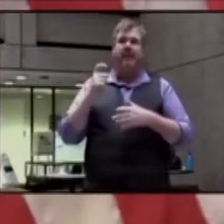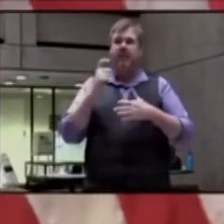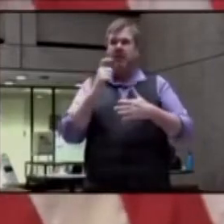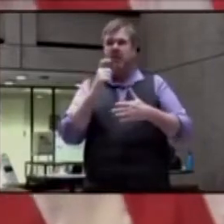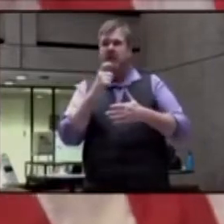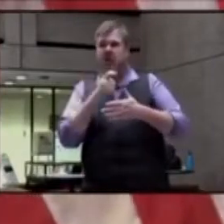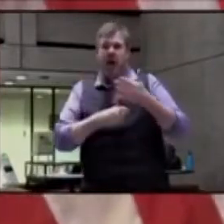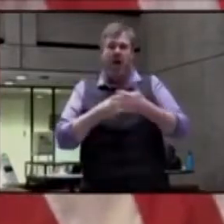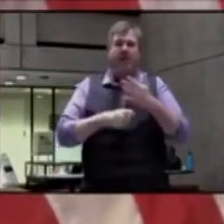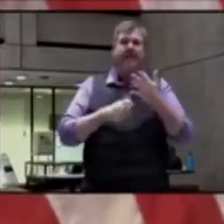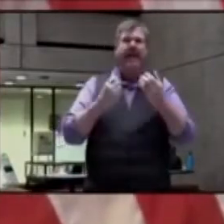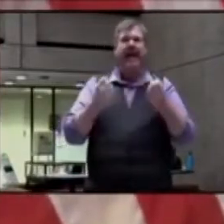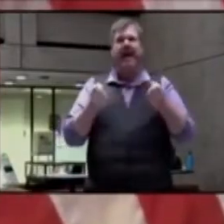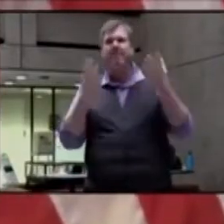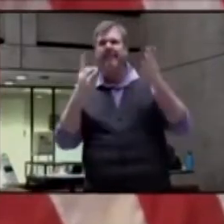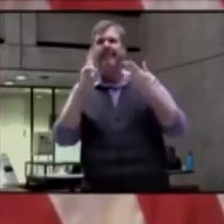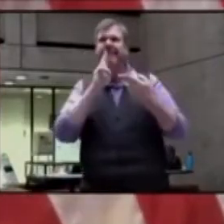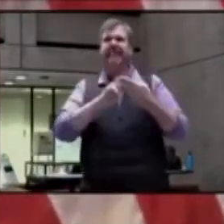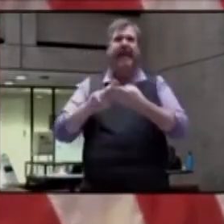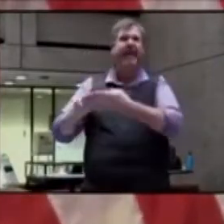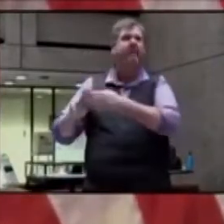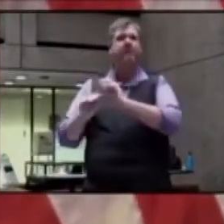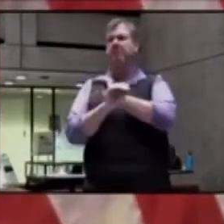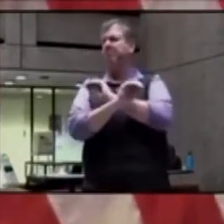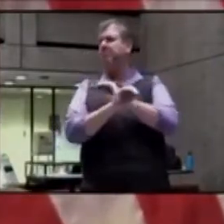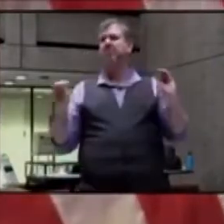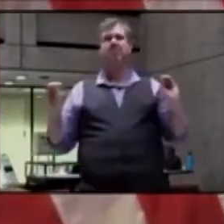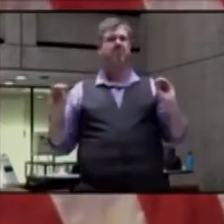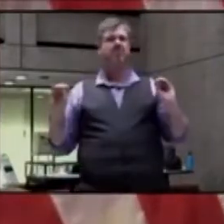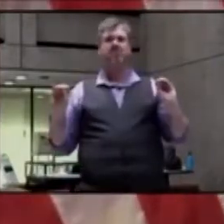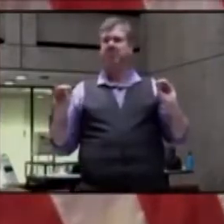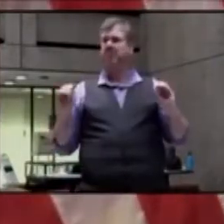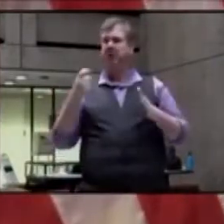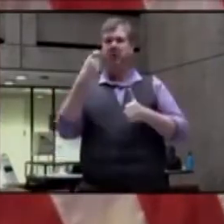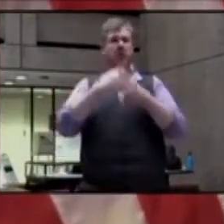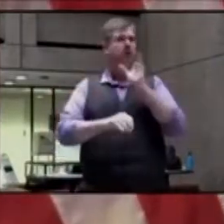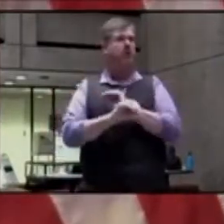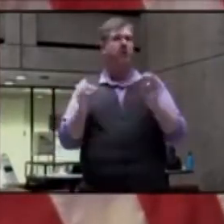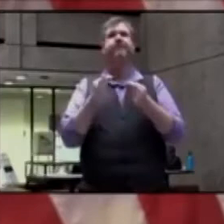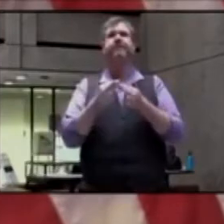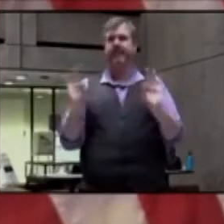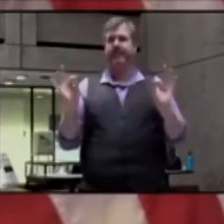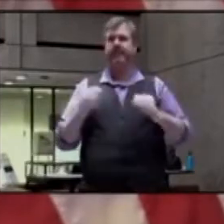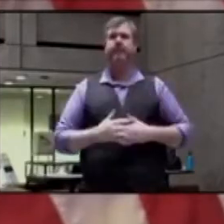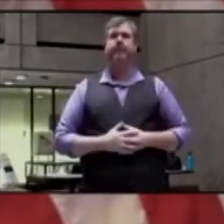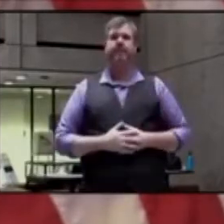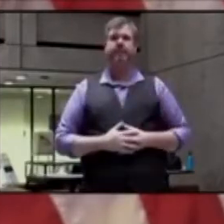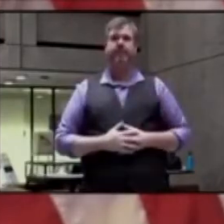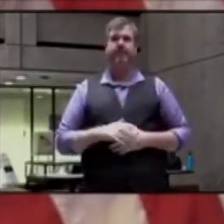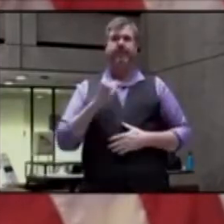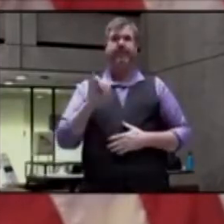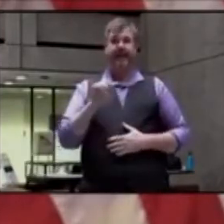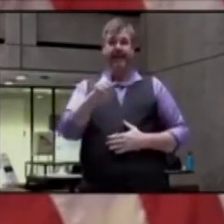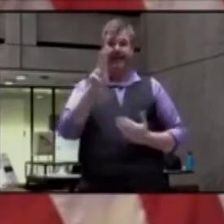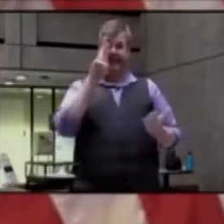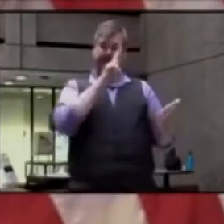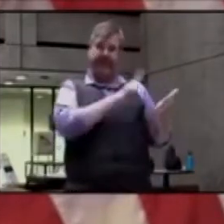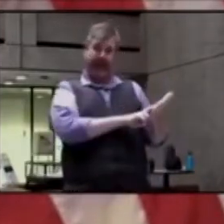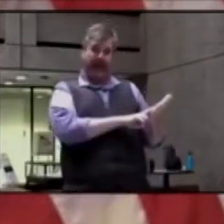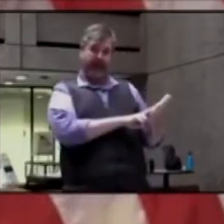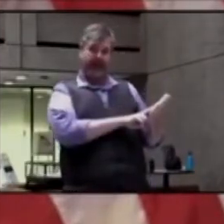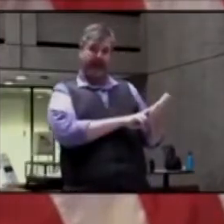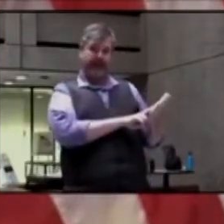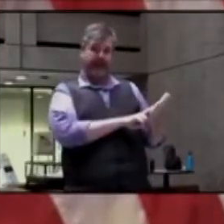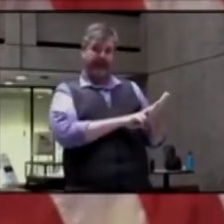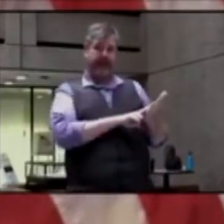it. And then this is where you need to sign. This will have your name and address information, but here